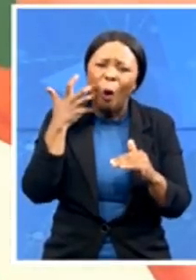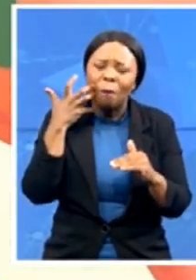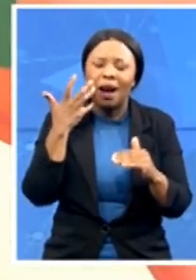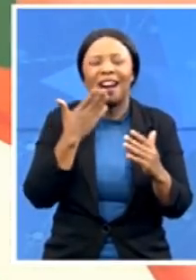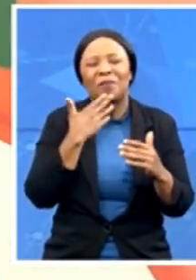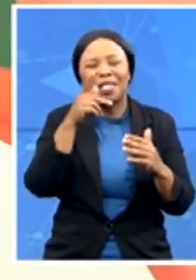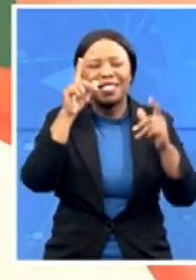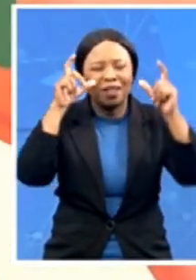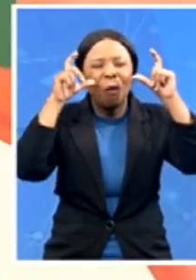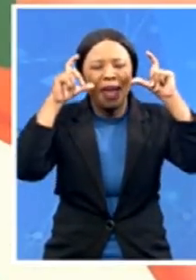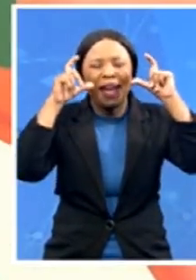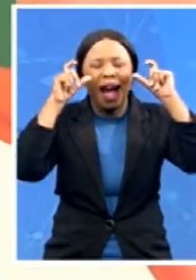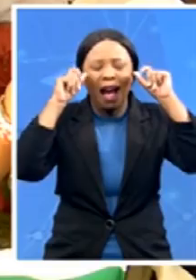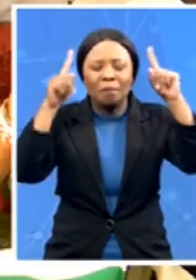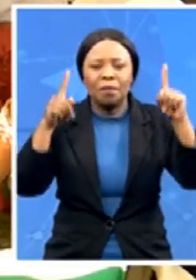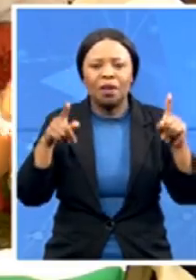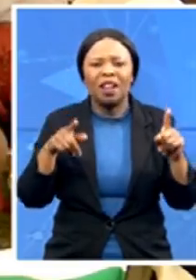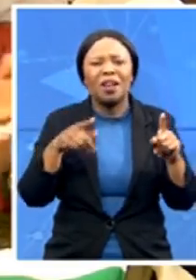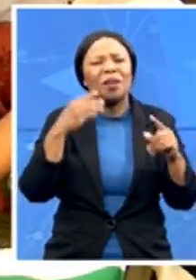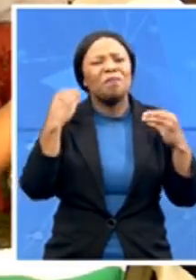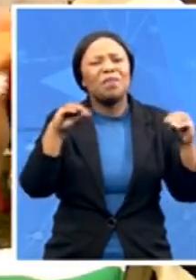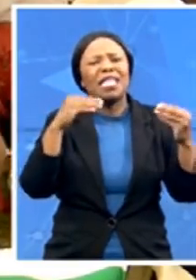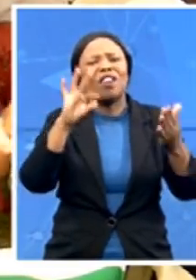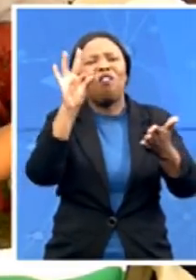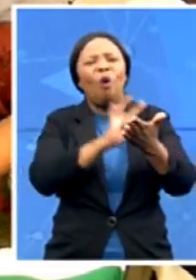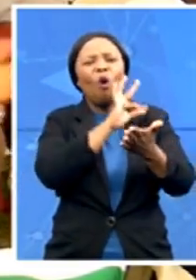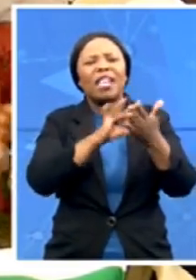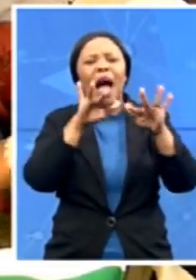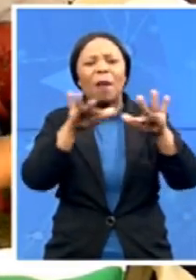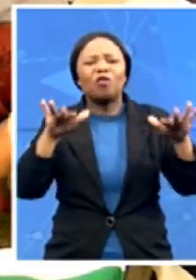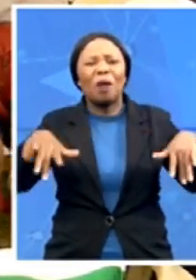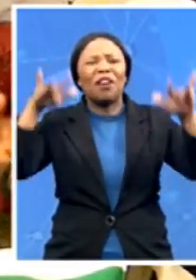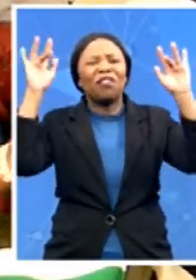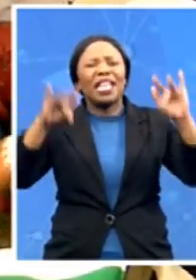Hambe benivota nivotela nje abaviva ningabaziyo.